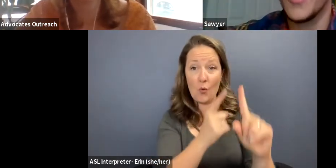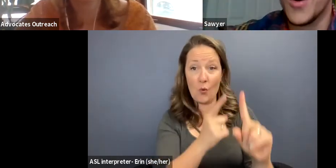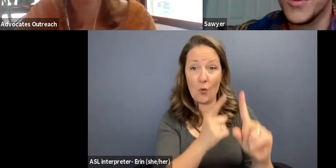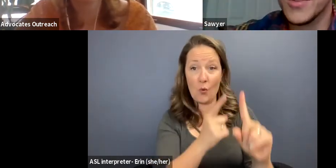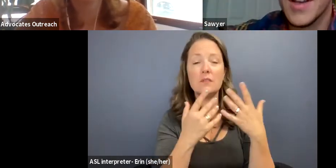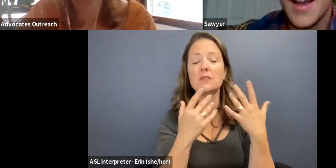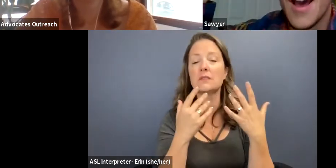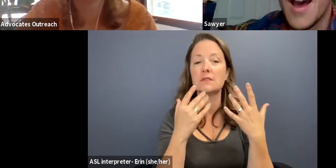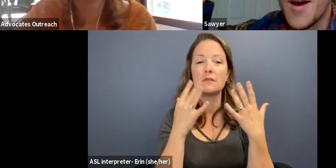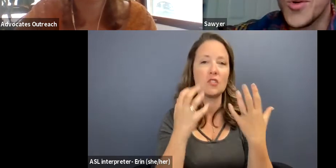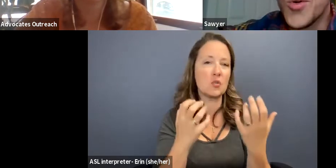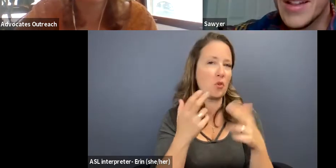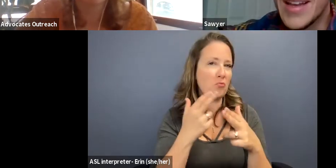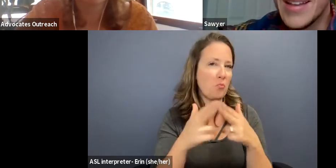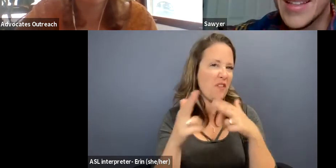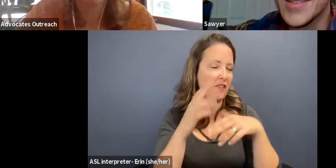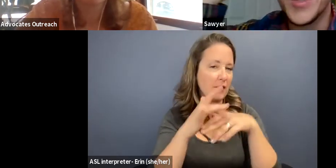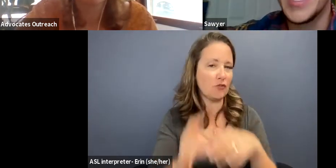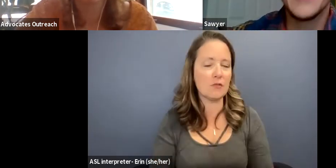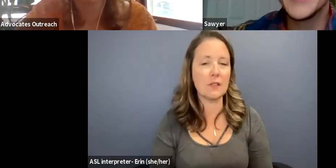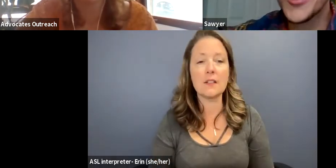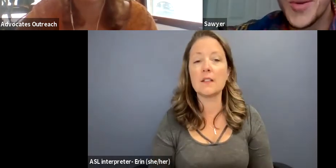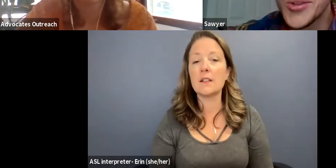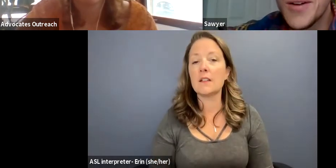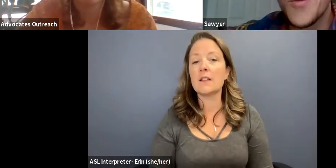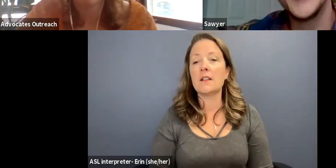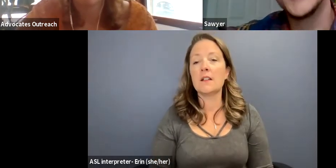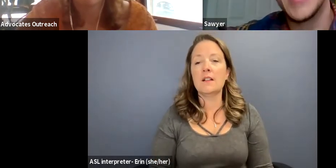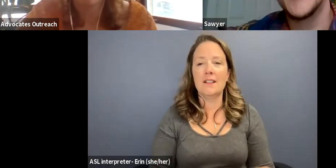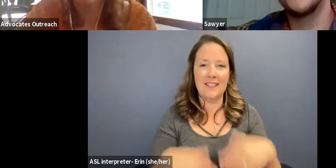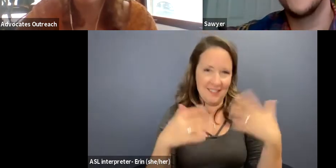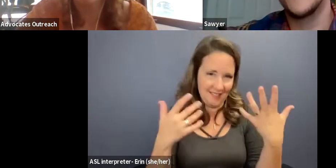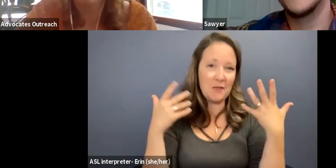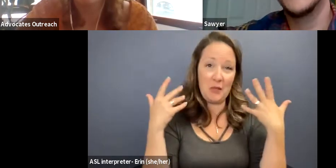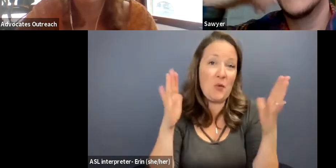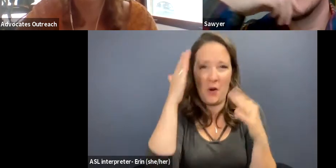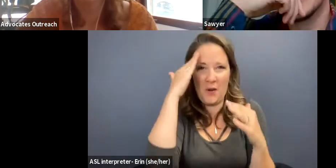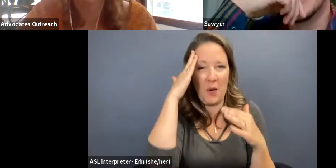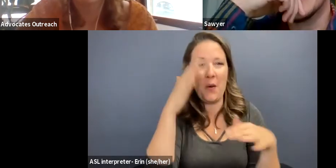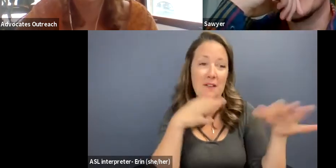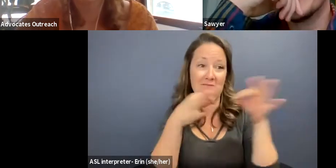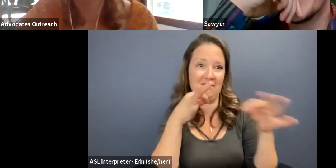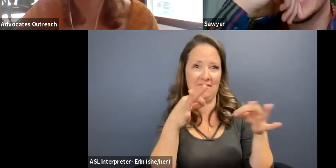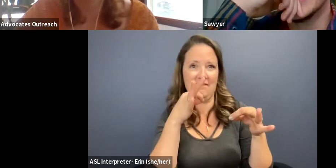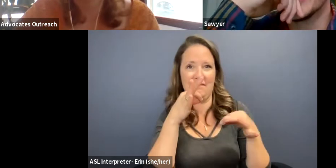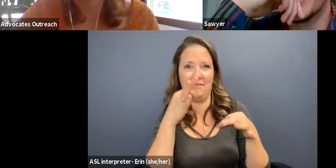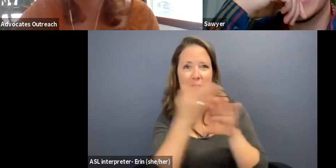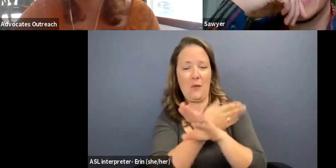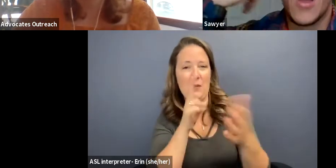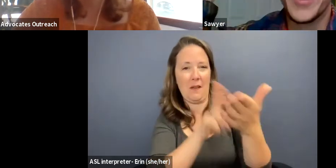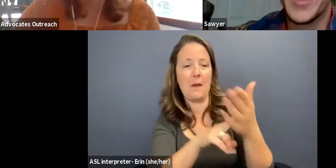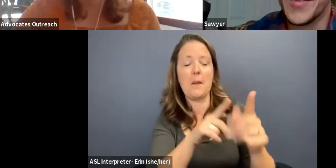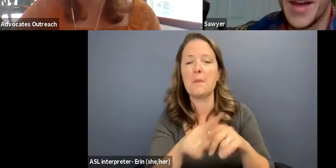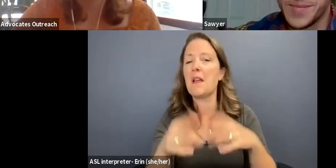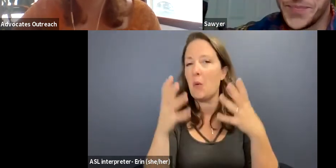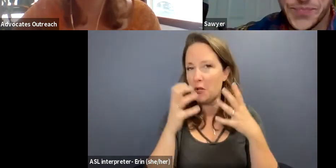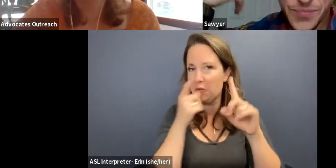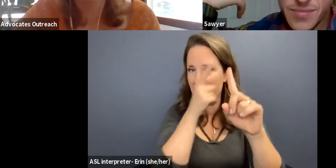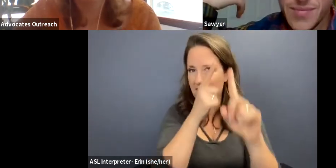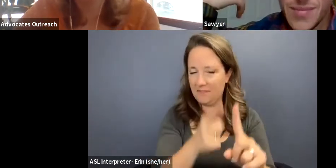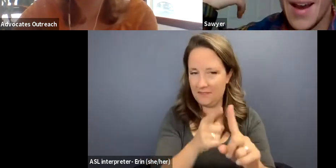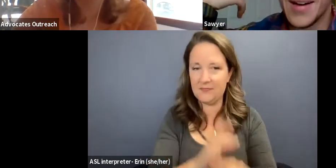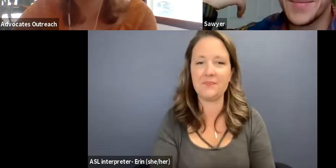family education classes. We also work with students in elementary schools, middle schools, high schools, and